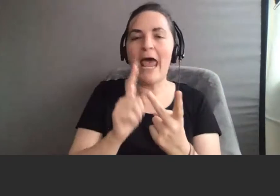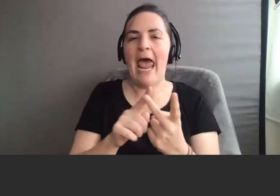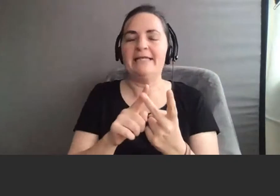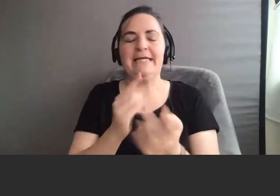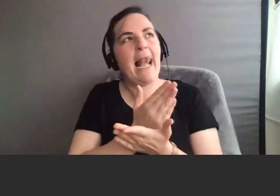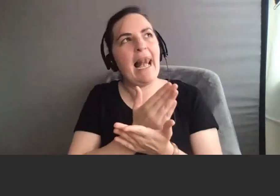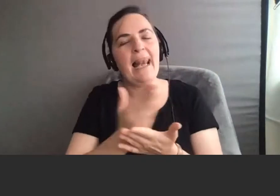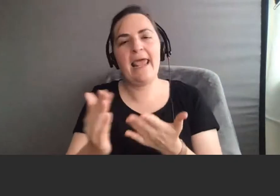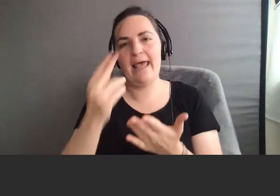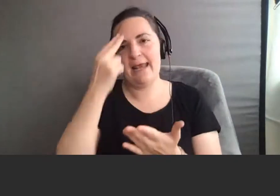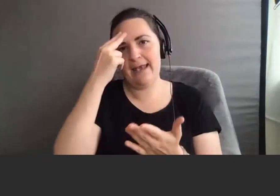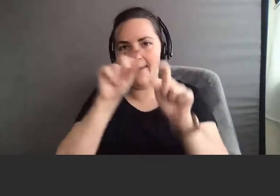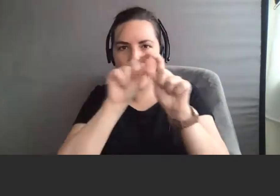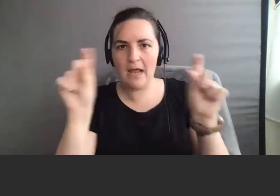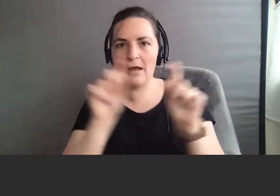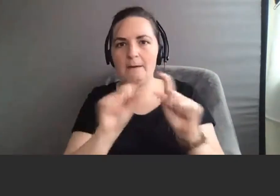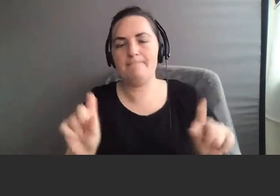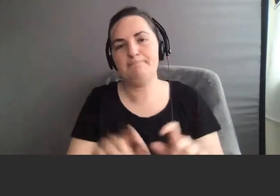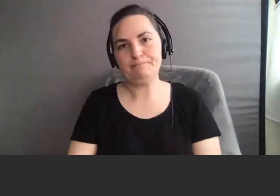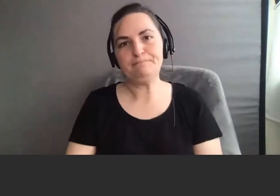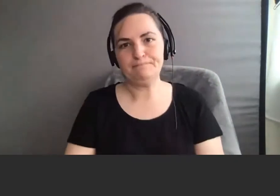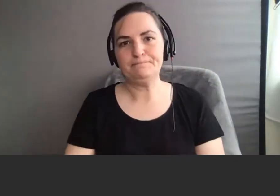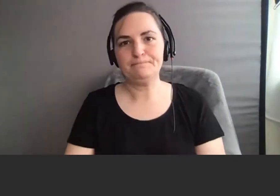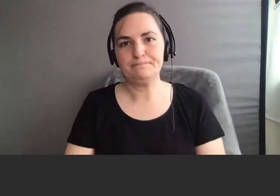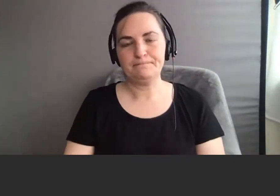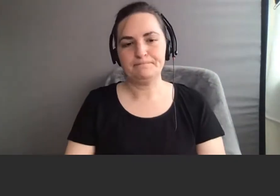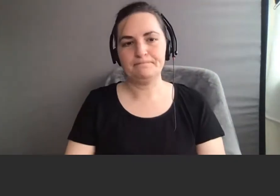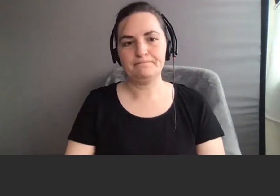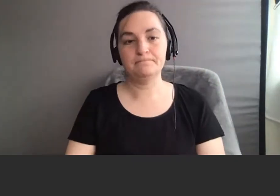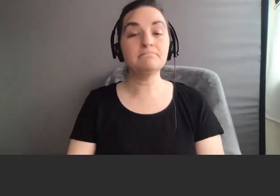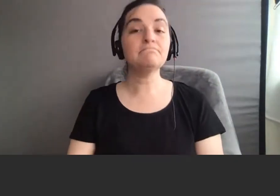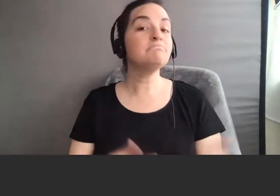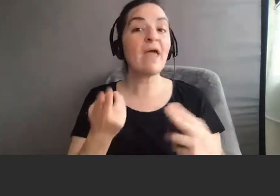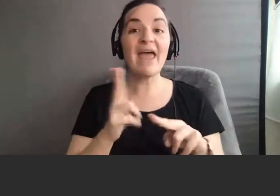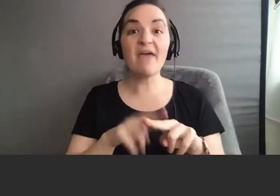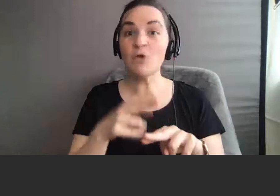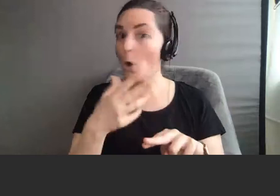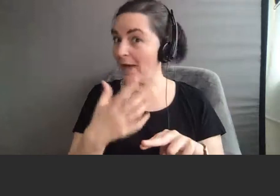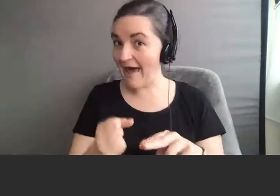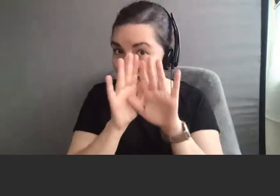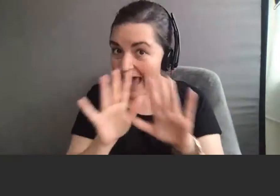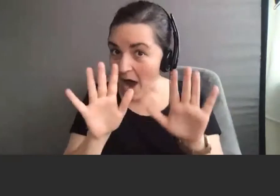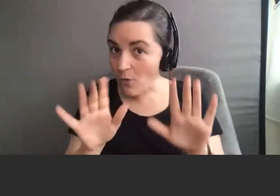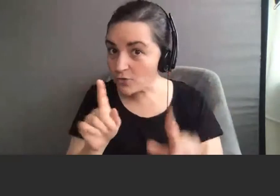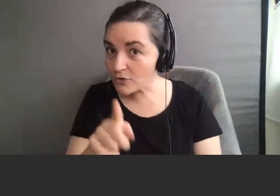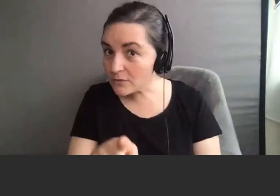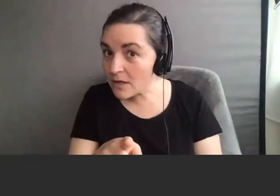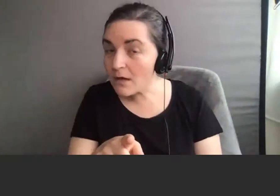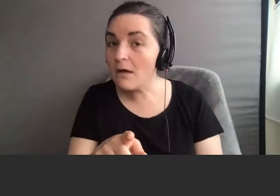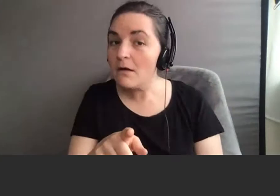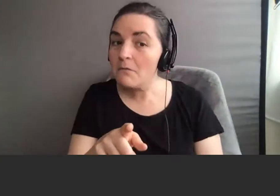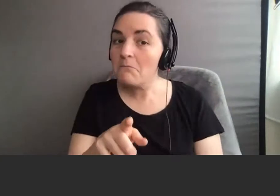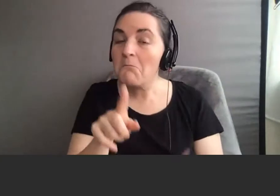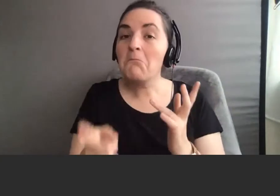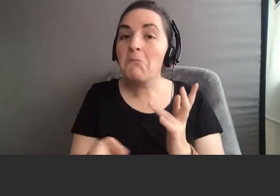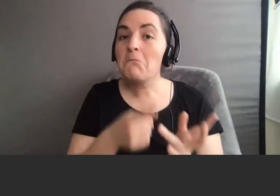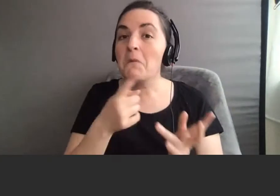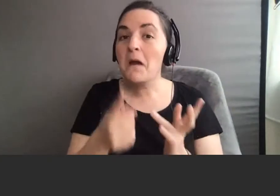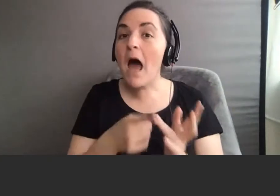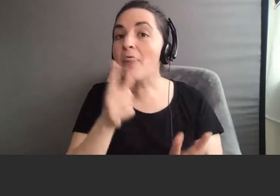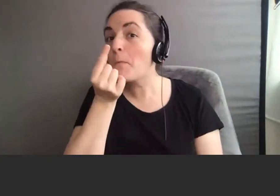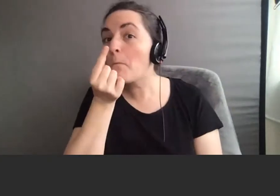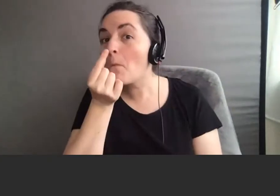labeling. If you don't have a cloud storage mechanism, another thing you could do